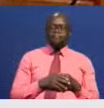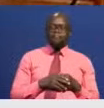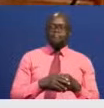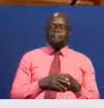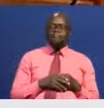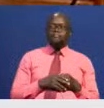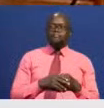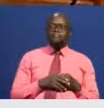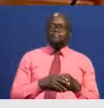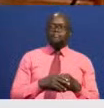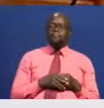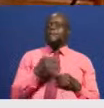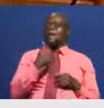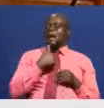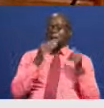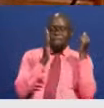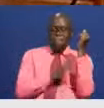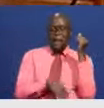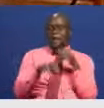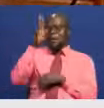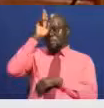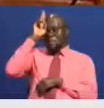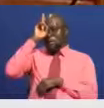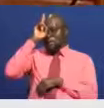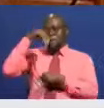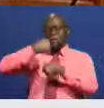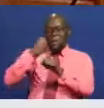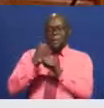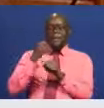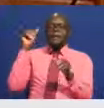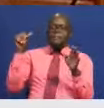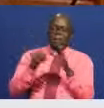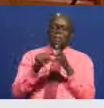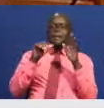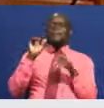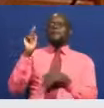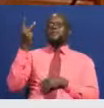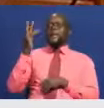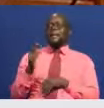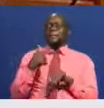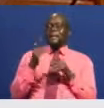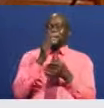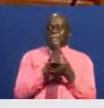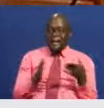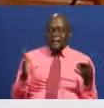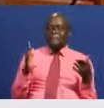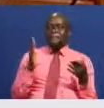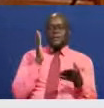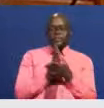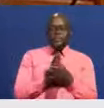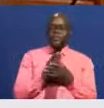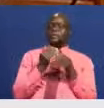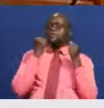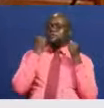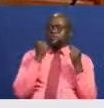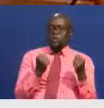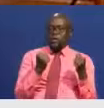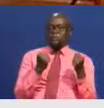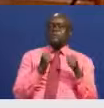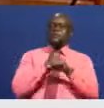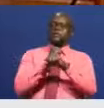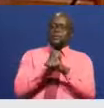While there are rogue security officers that have caused a lot of pain to Kenyans, but there are those that have really stood very firm